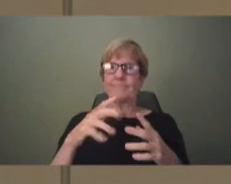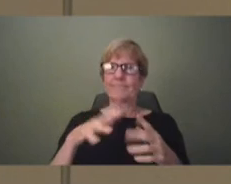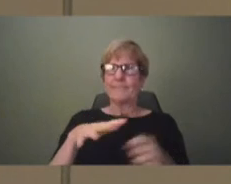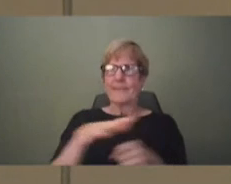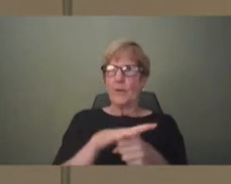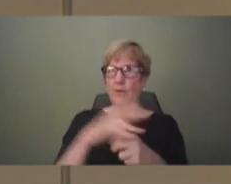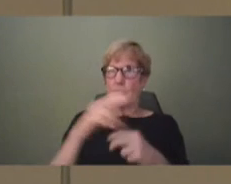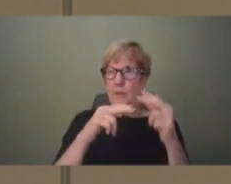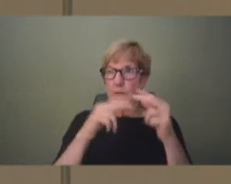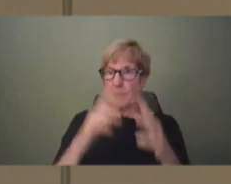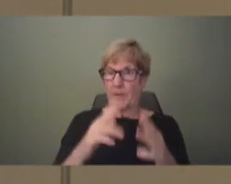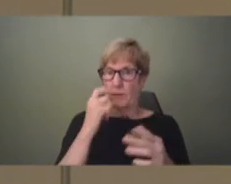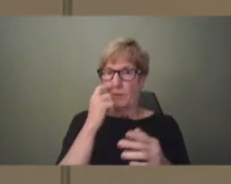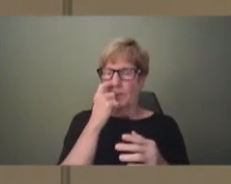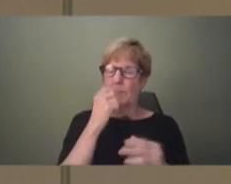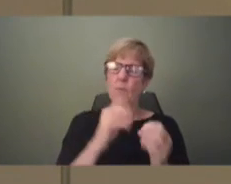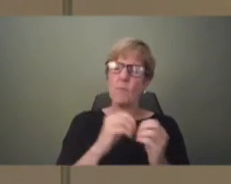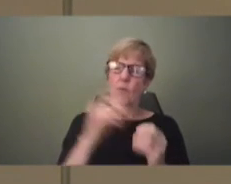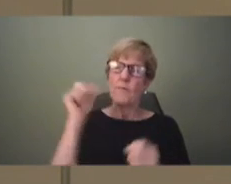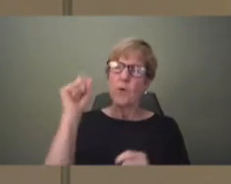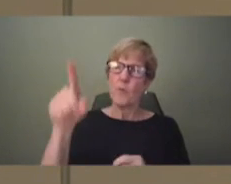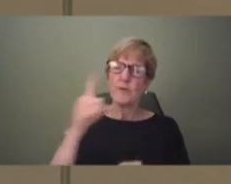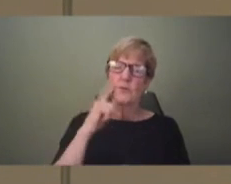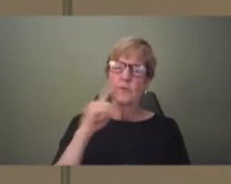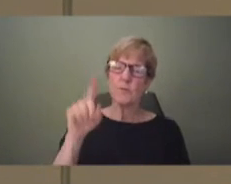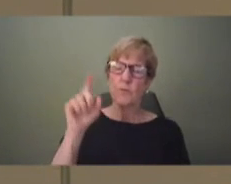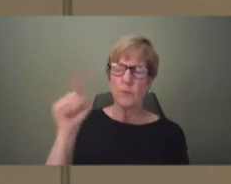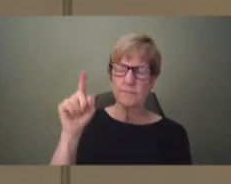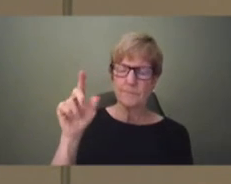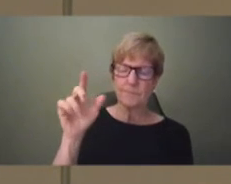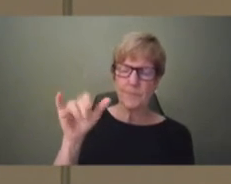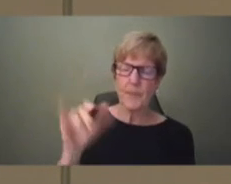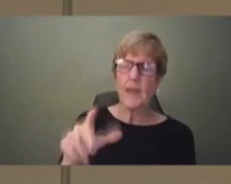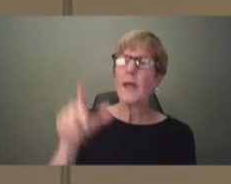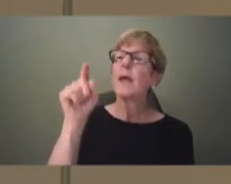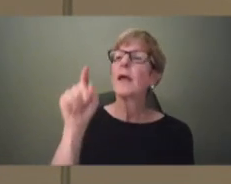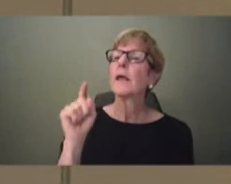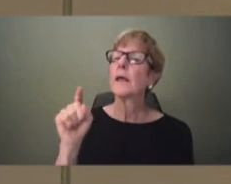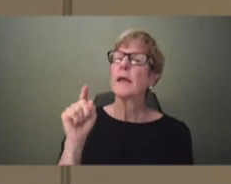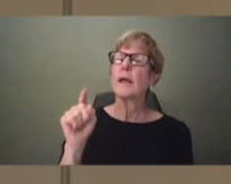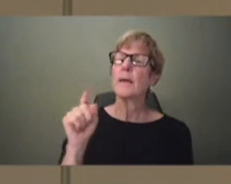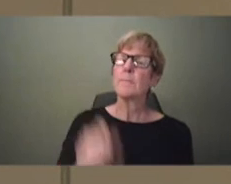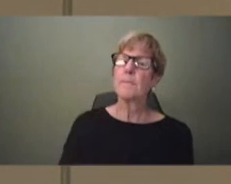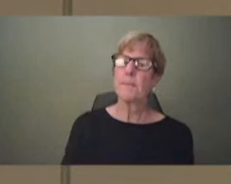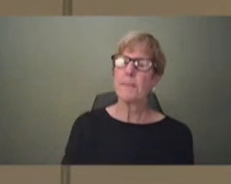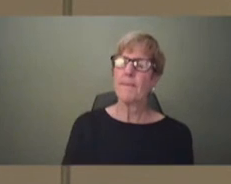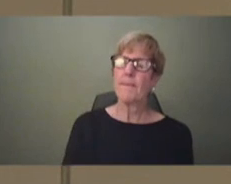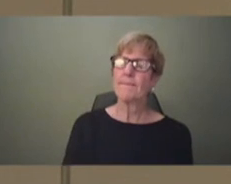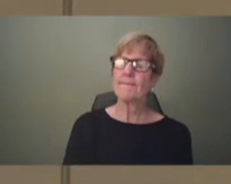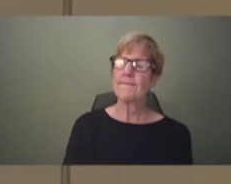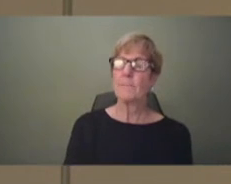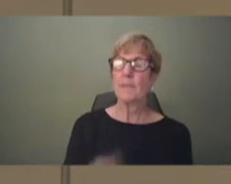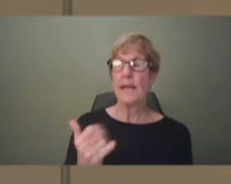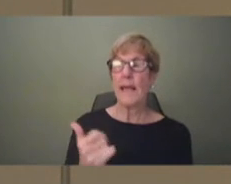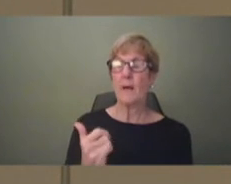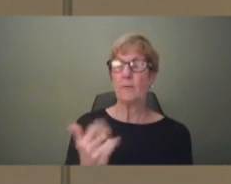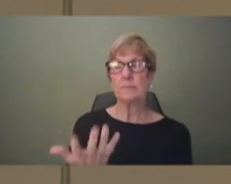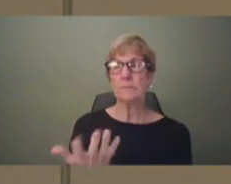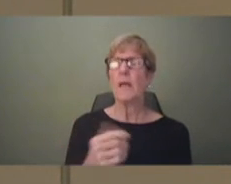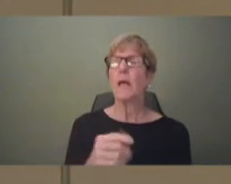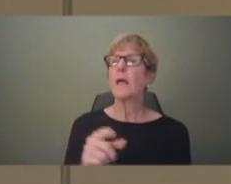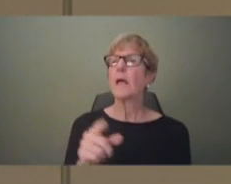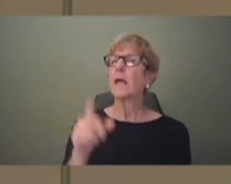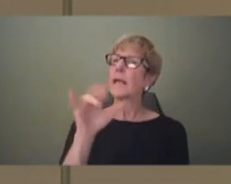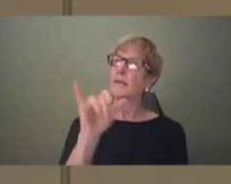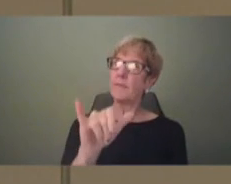um this is really I guess a question for Mr pet and um is and you don't necessarily have to answer it now I don't think you can answer it now but if that